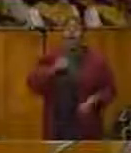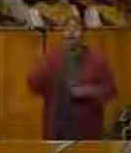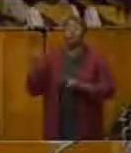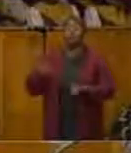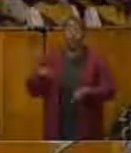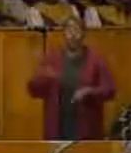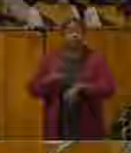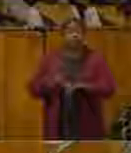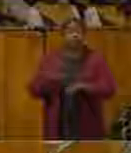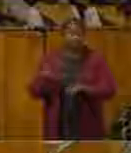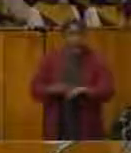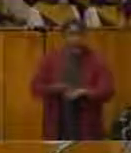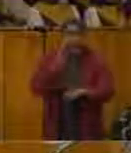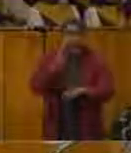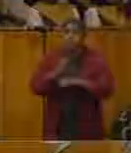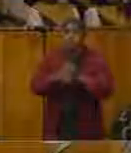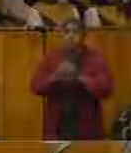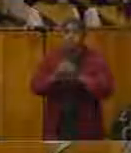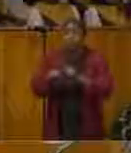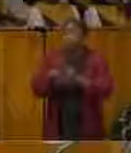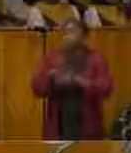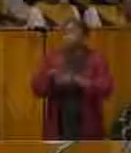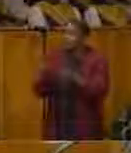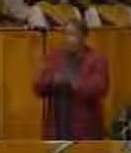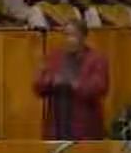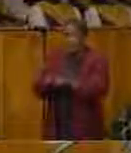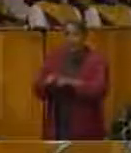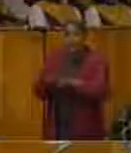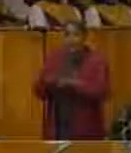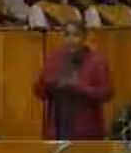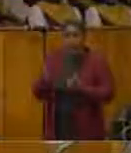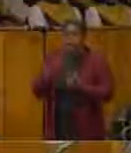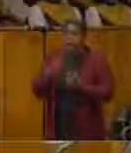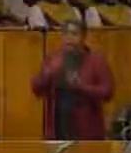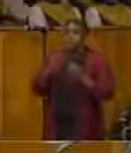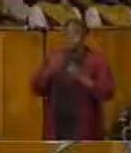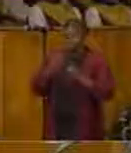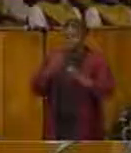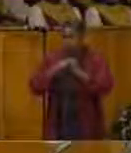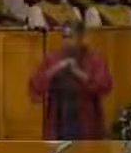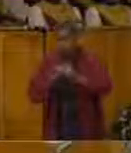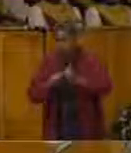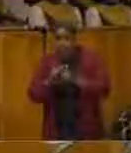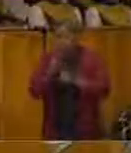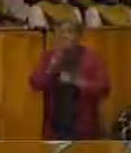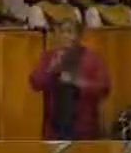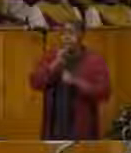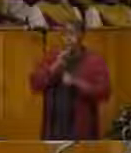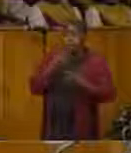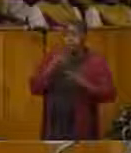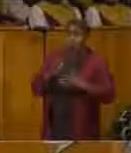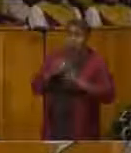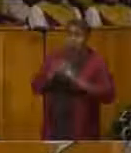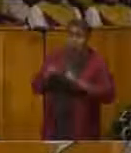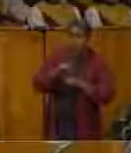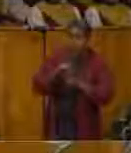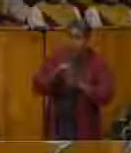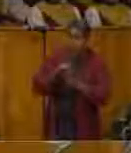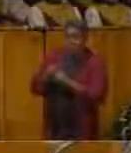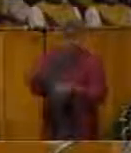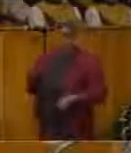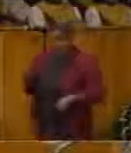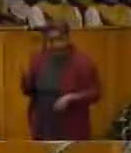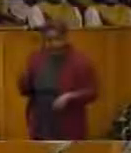today. I'm going to share with you what I share with him in a more structured and patient way."